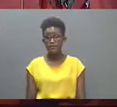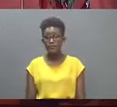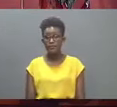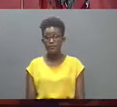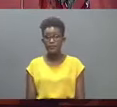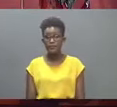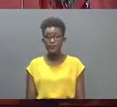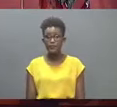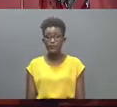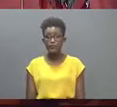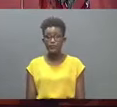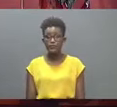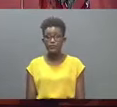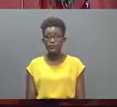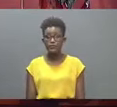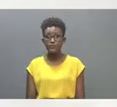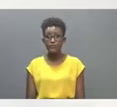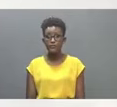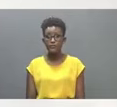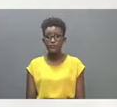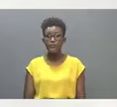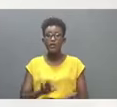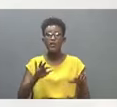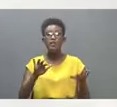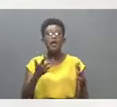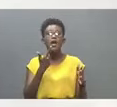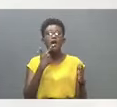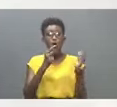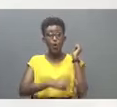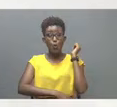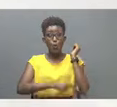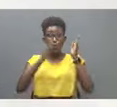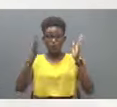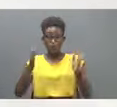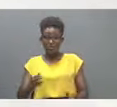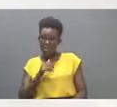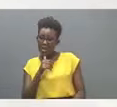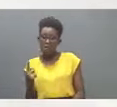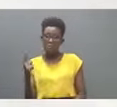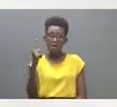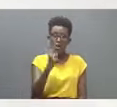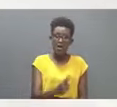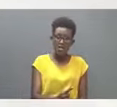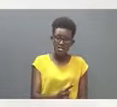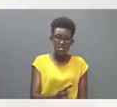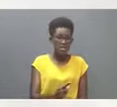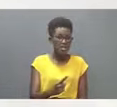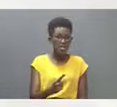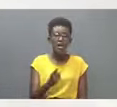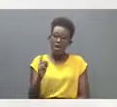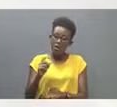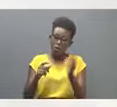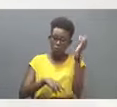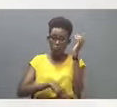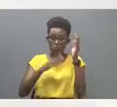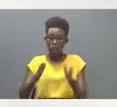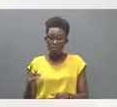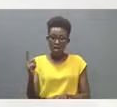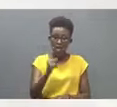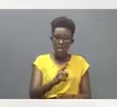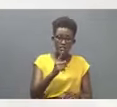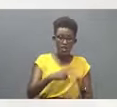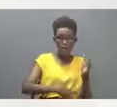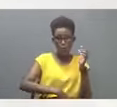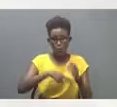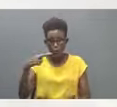kubera ko uyu niyo nicyo cyanditswe turi kugendereho. Does not come except to steal, to kill and to